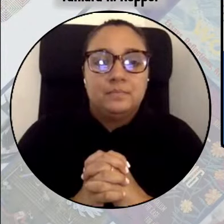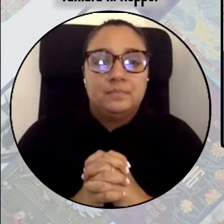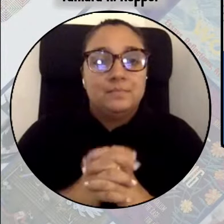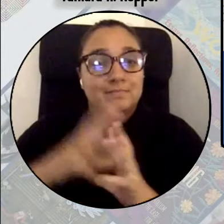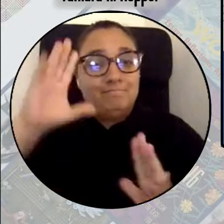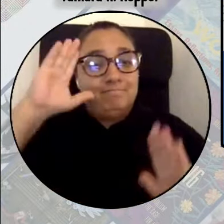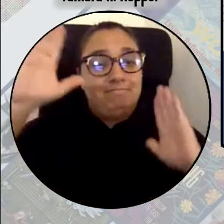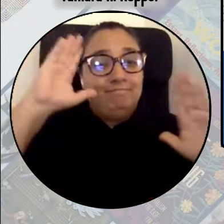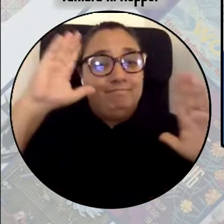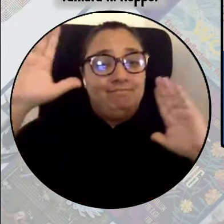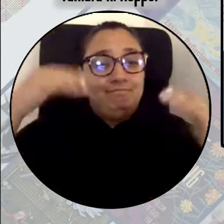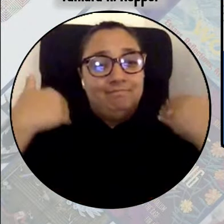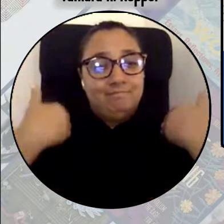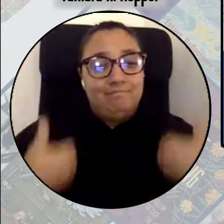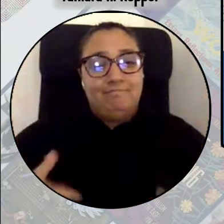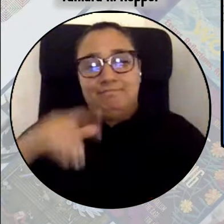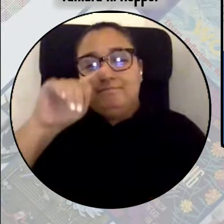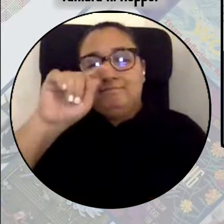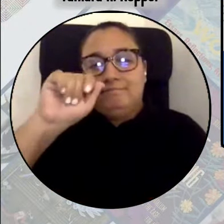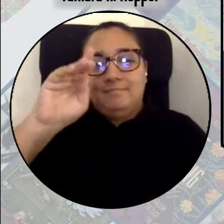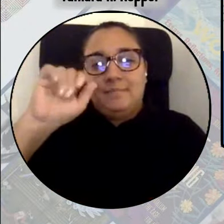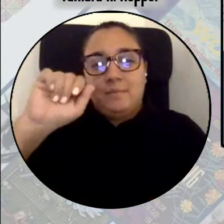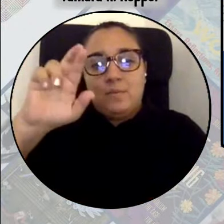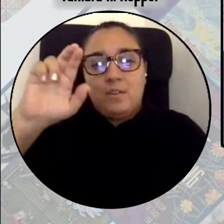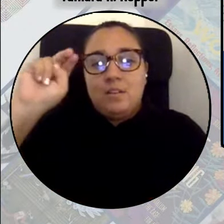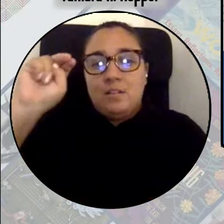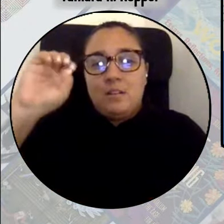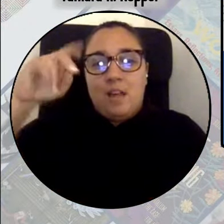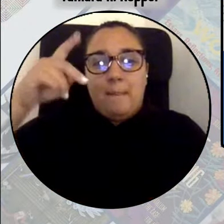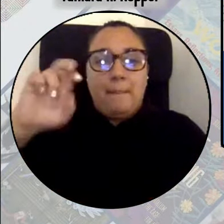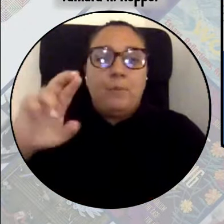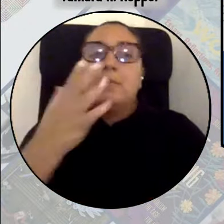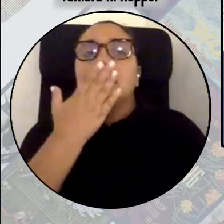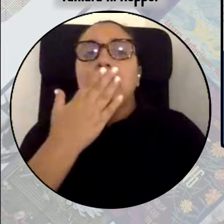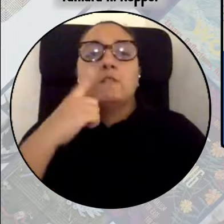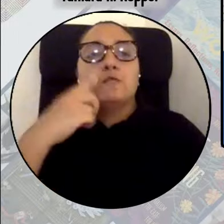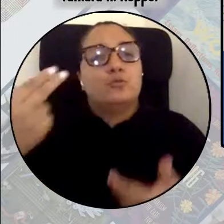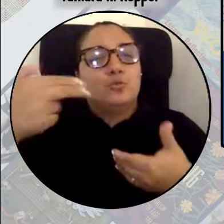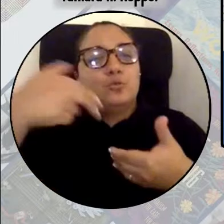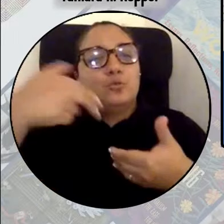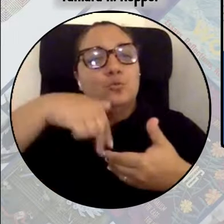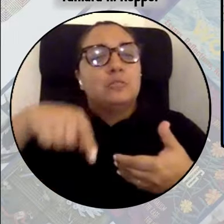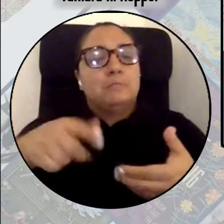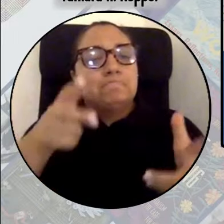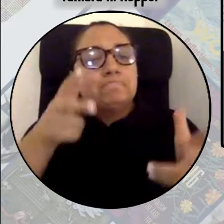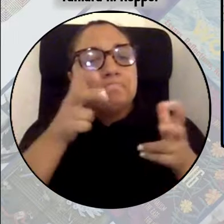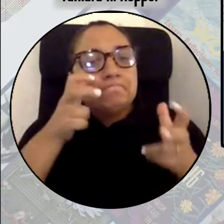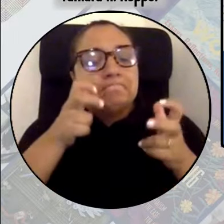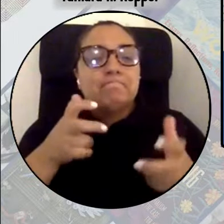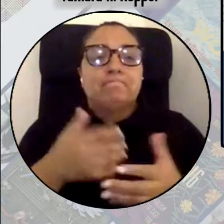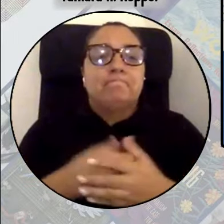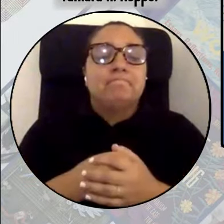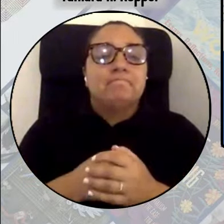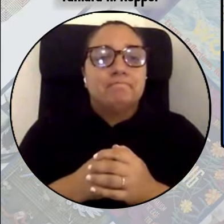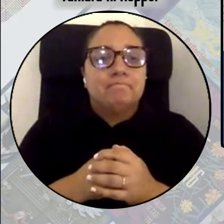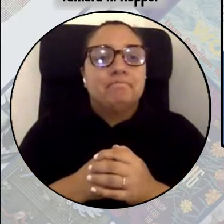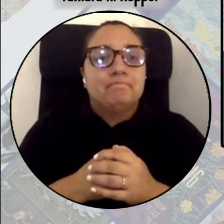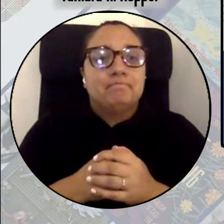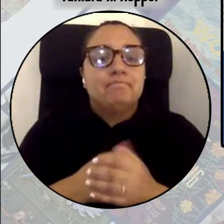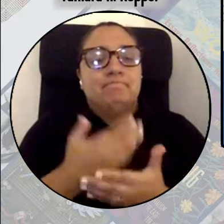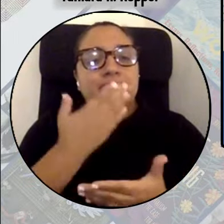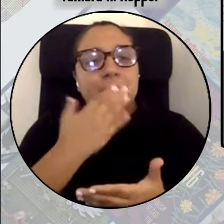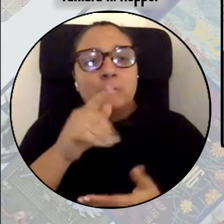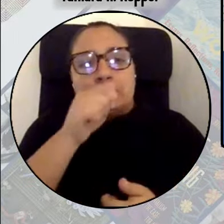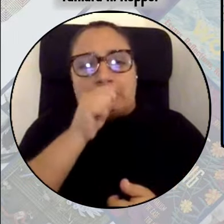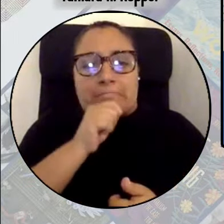Hi, everyone. My name is Tamara Napper, and I want to thank you for joining us. Thank you for kind of your patience